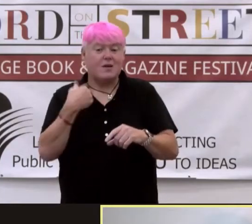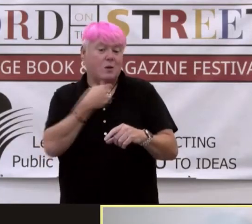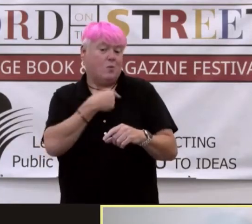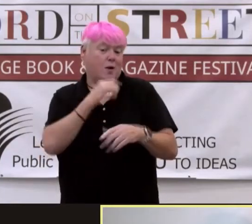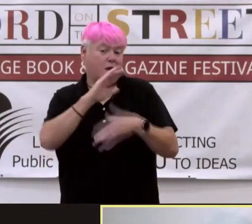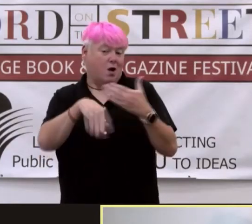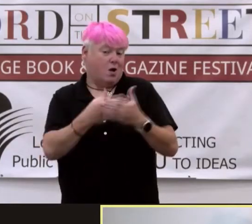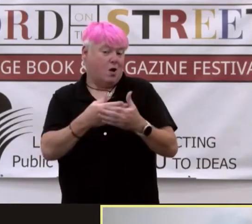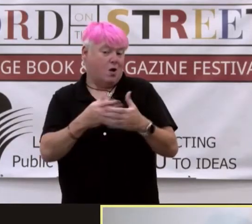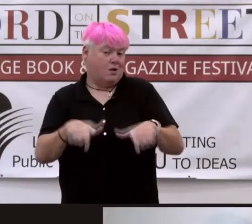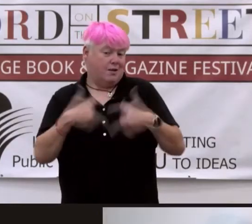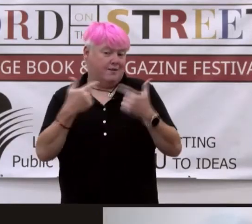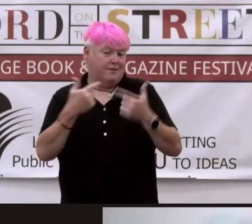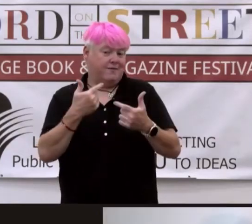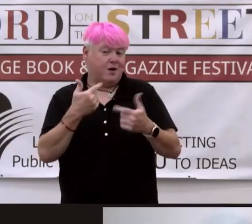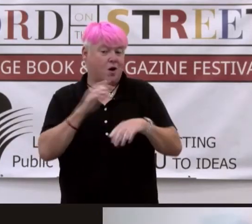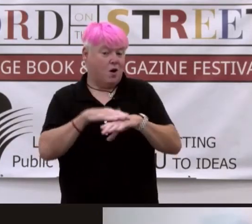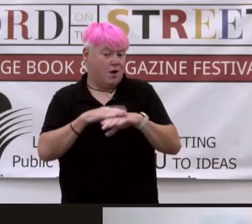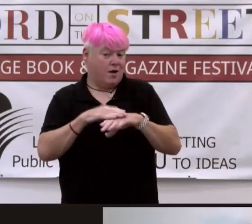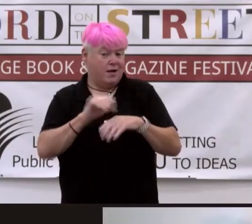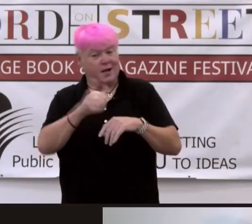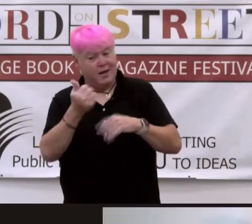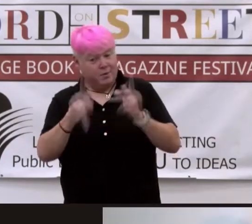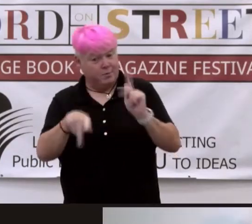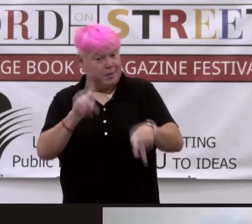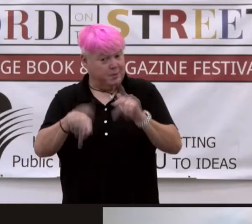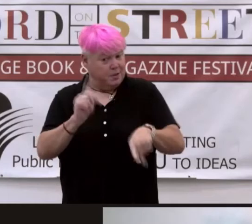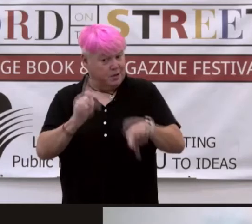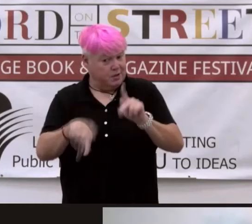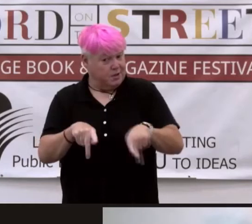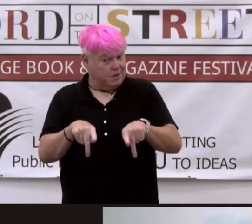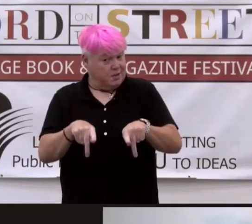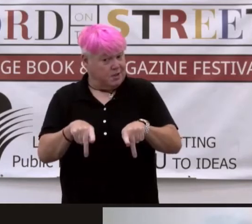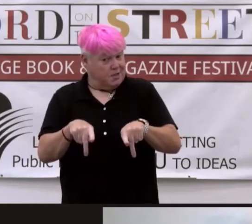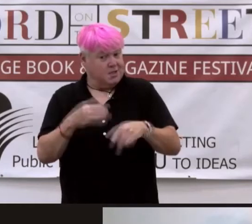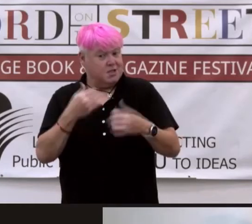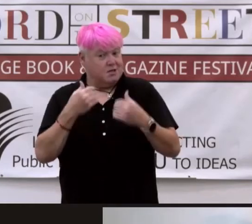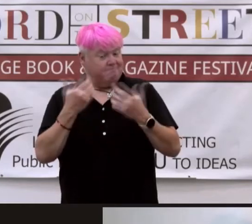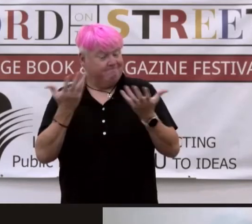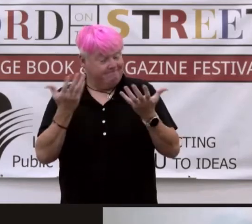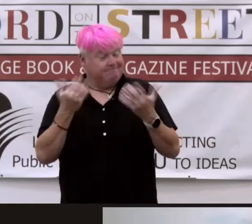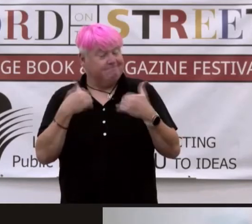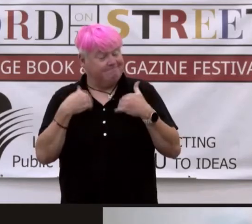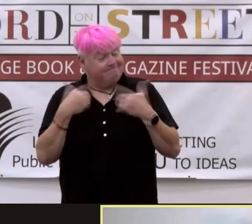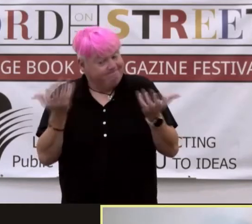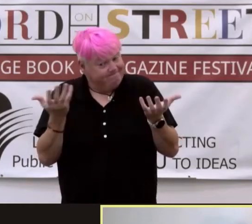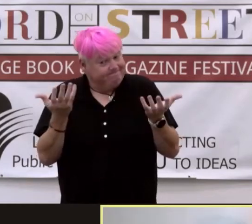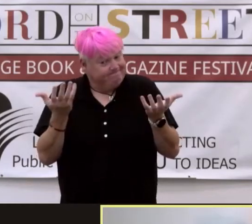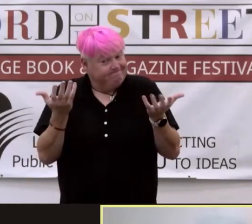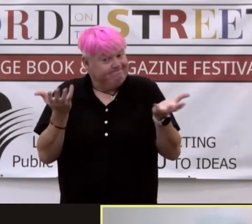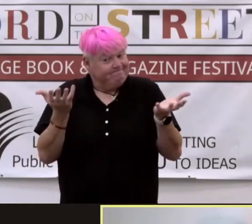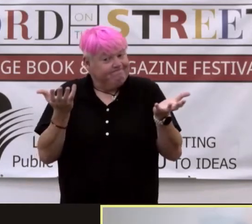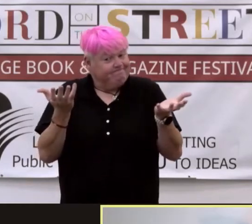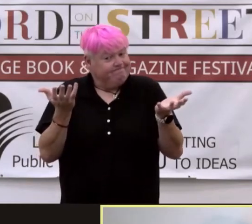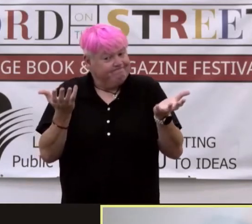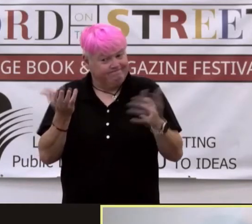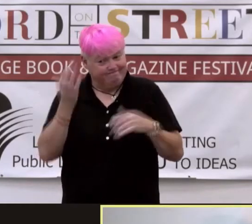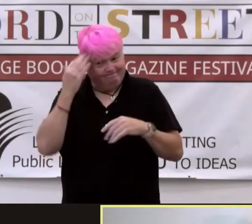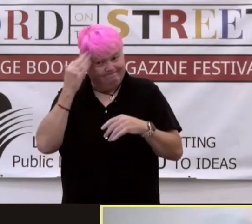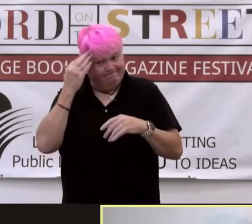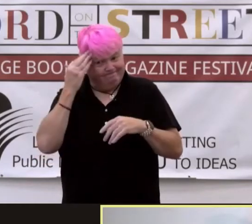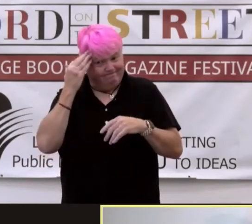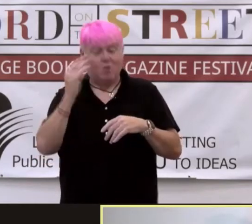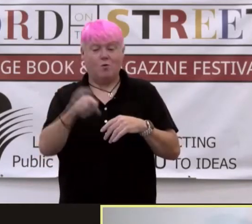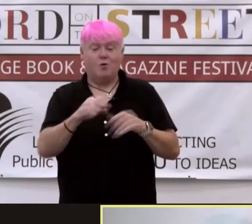don't we? Like, so, they have. She seems like she would have had an impact. I think so. Yeah, I like to think so. Anyway.